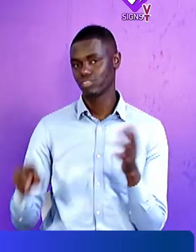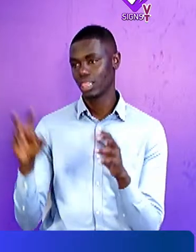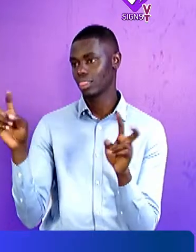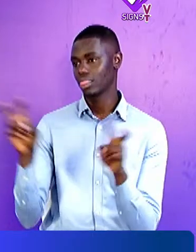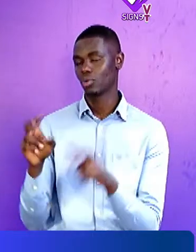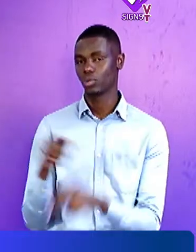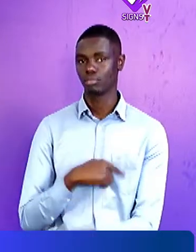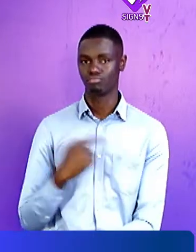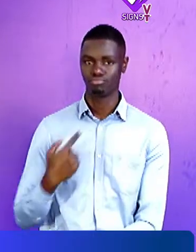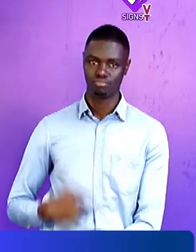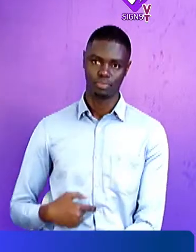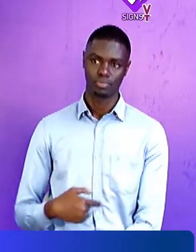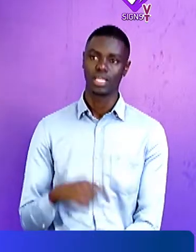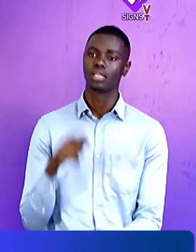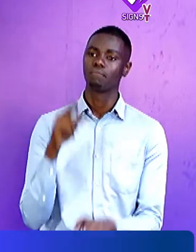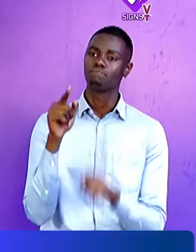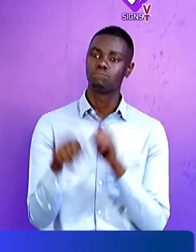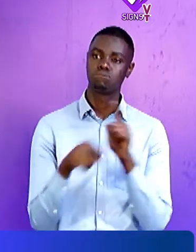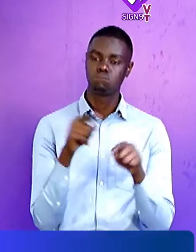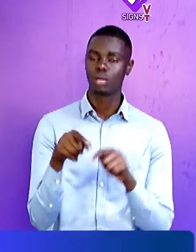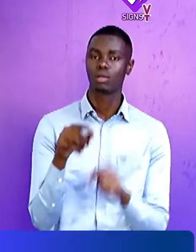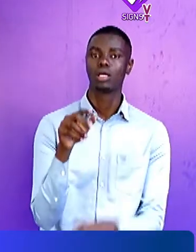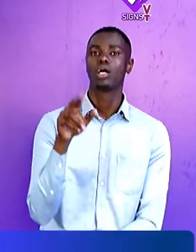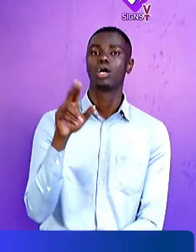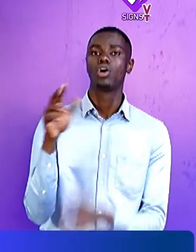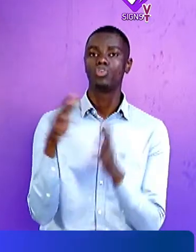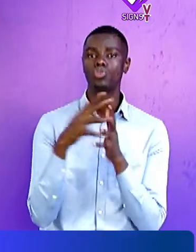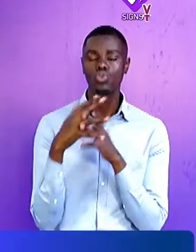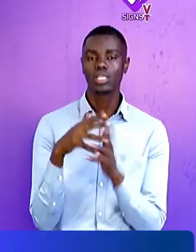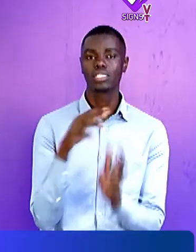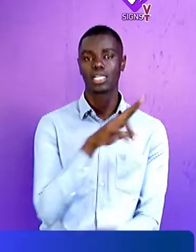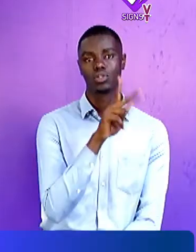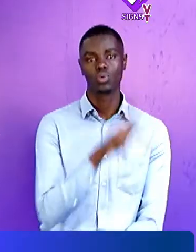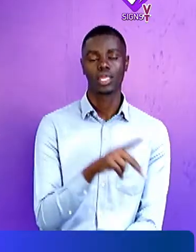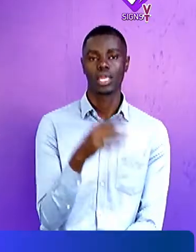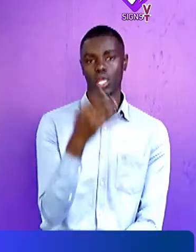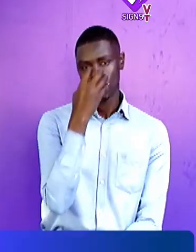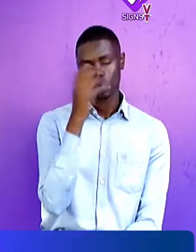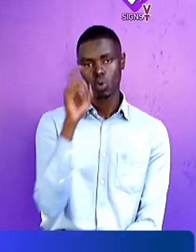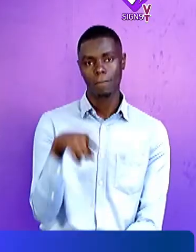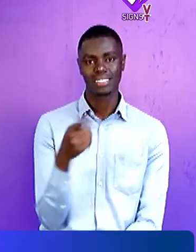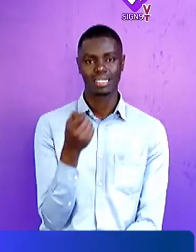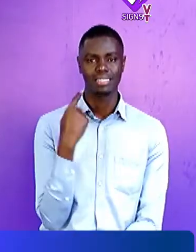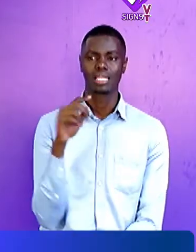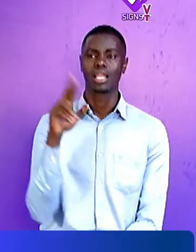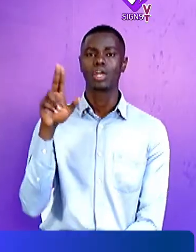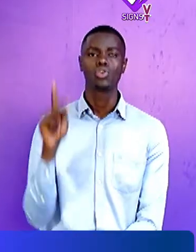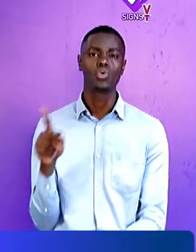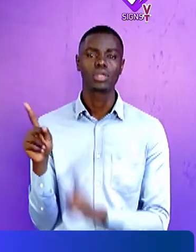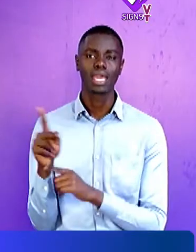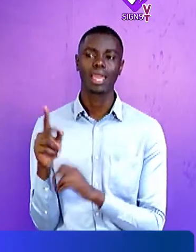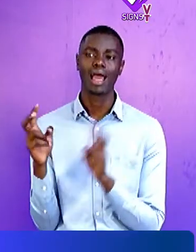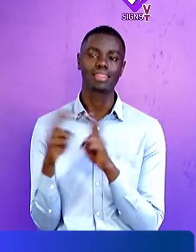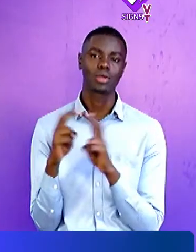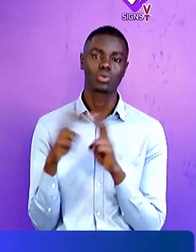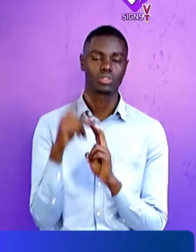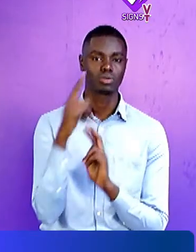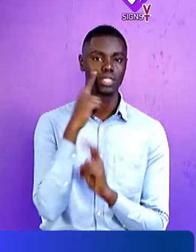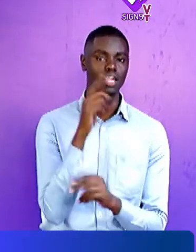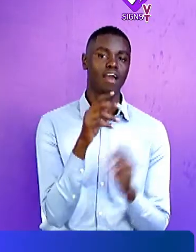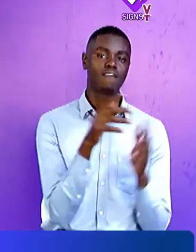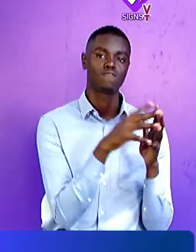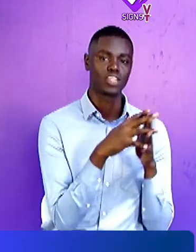then there was a bit of bashing between the US and UK. The Ruto has to understand that the UK are the consultants for the